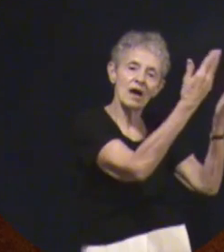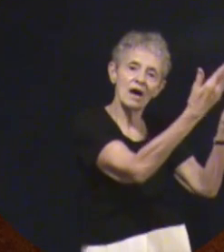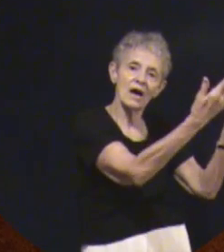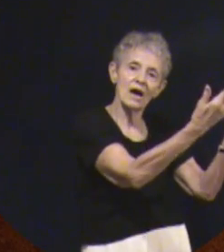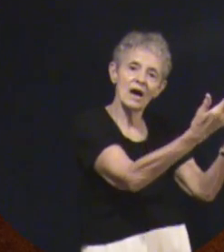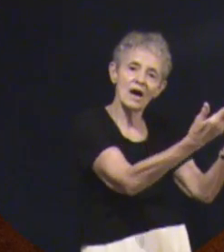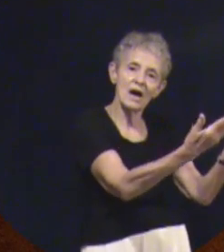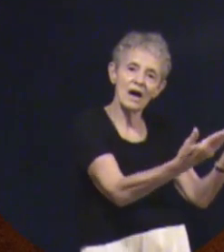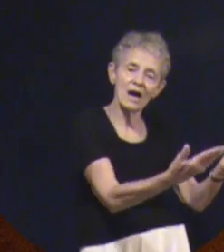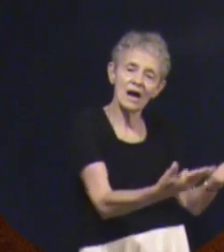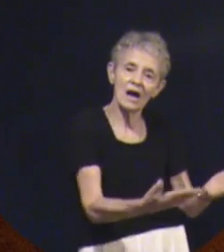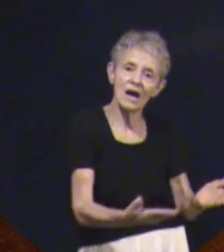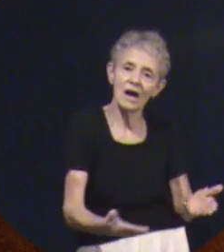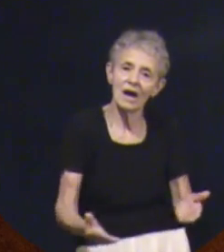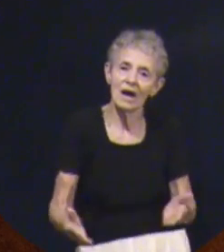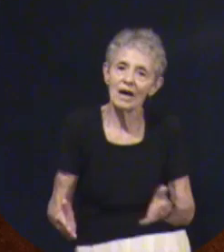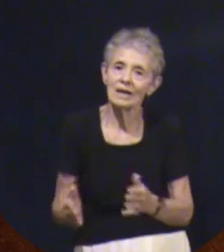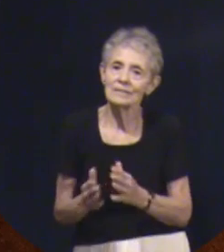alleluia.